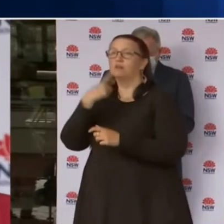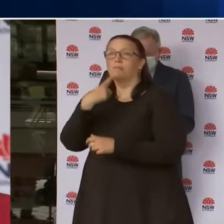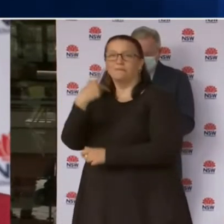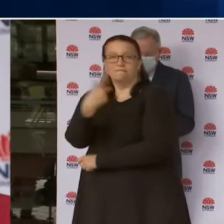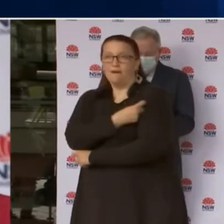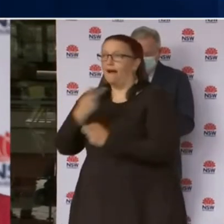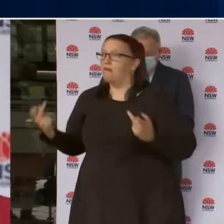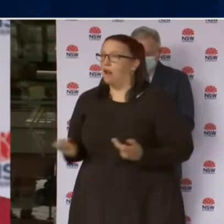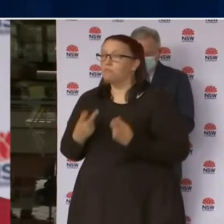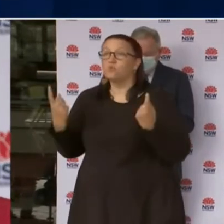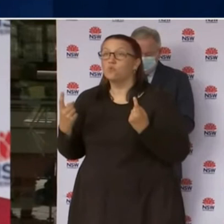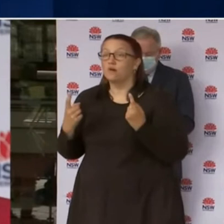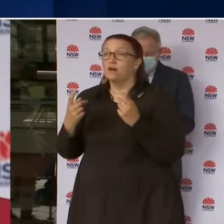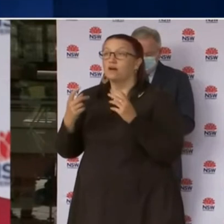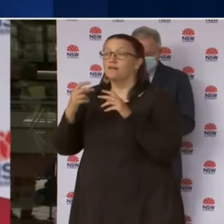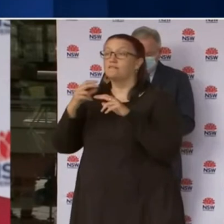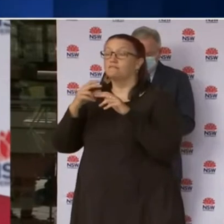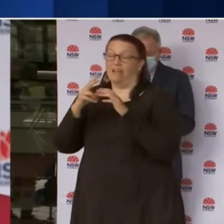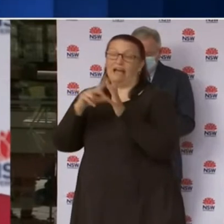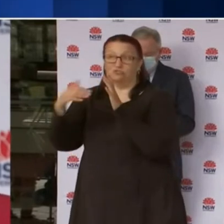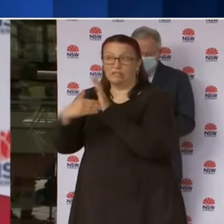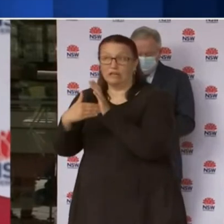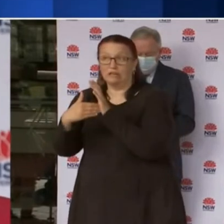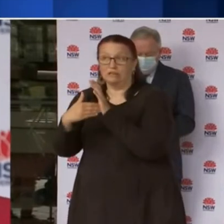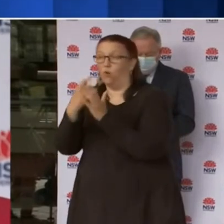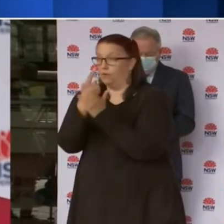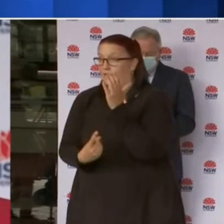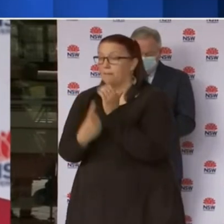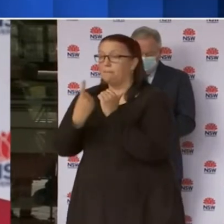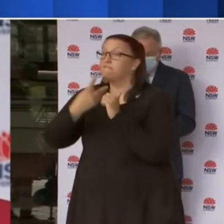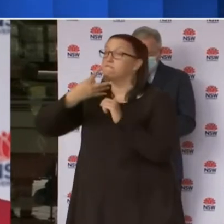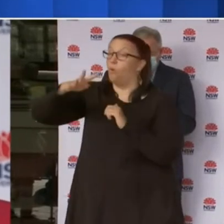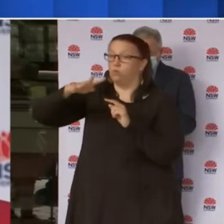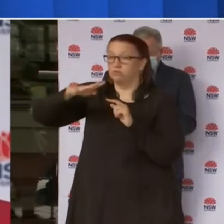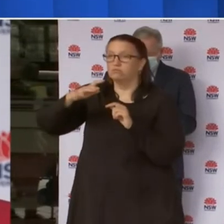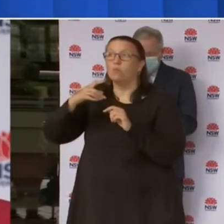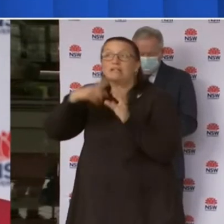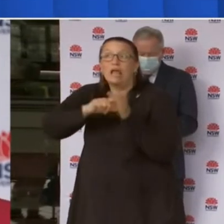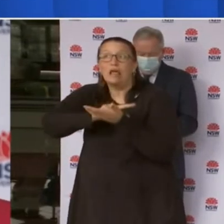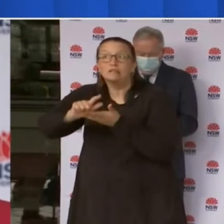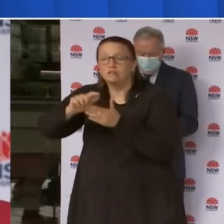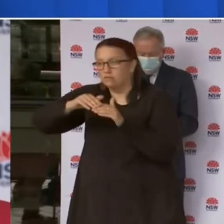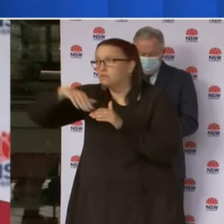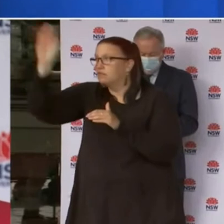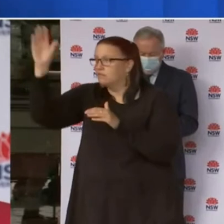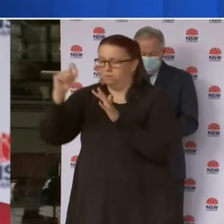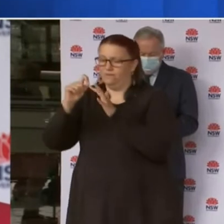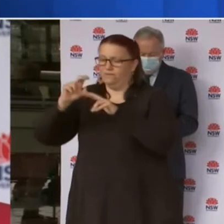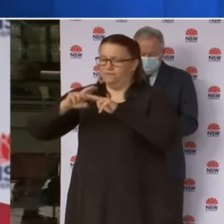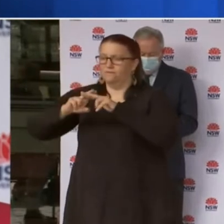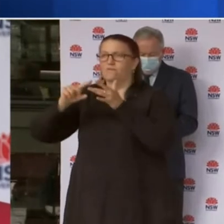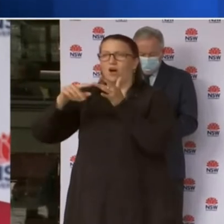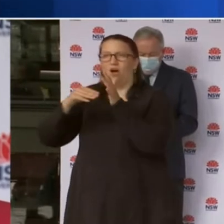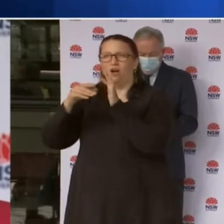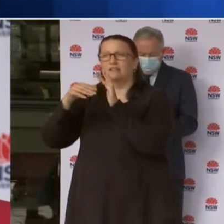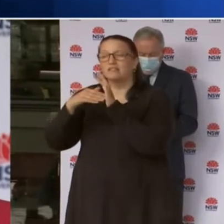but we've got 40 to 49 year olds being on the Pfizer and the home website around the state now AstraZeneca is more